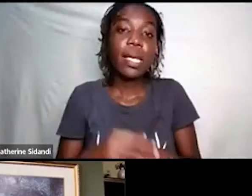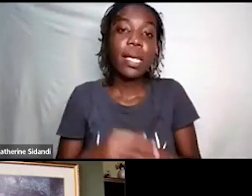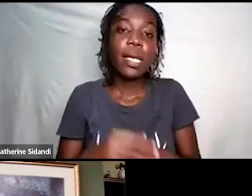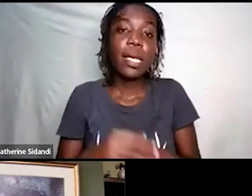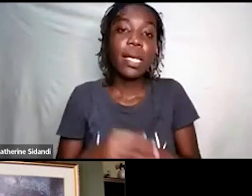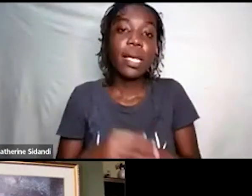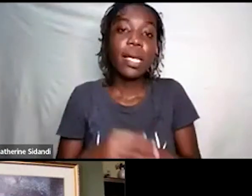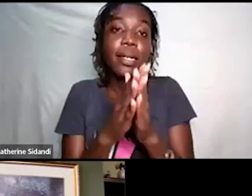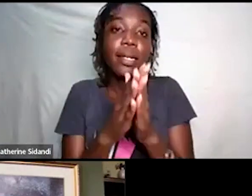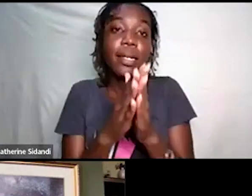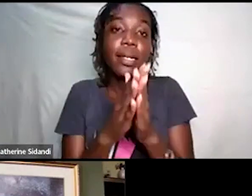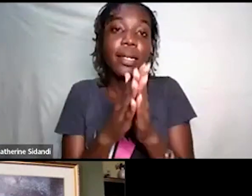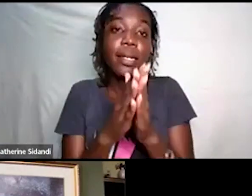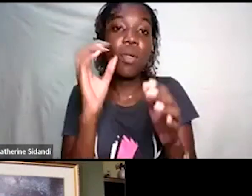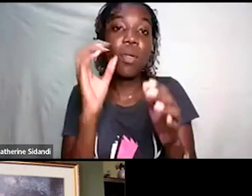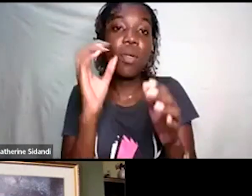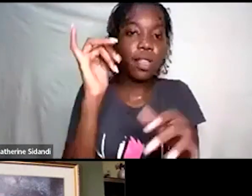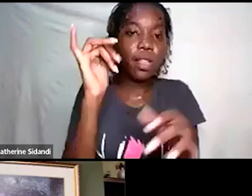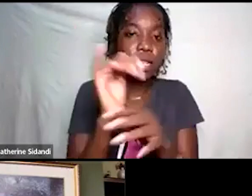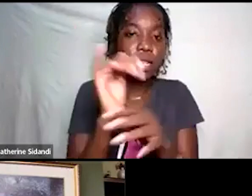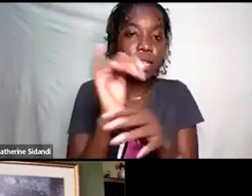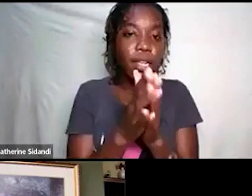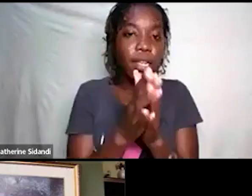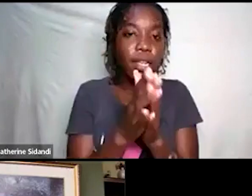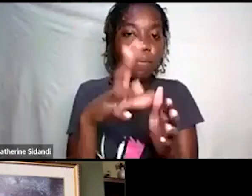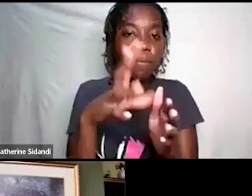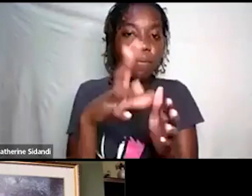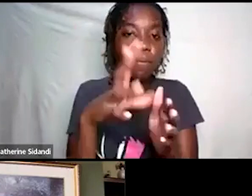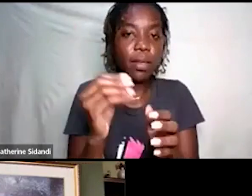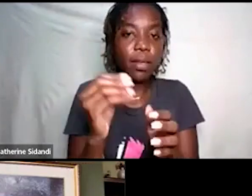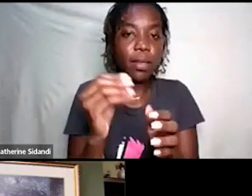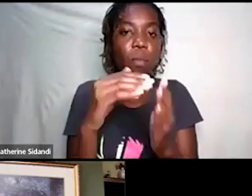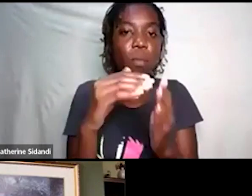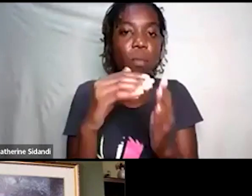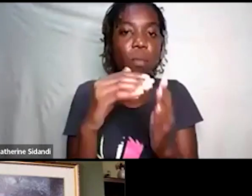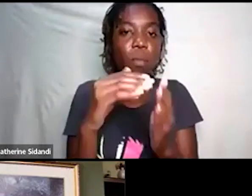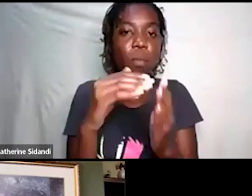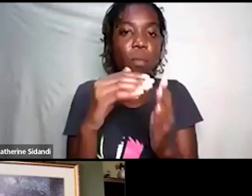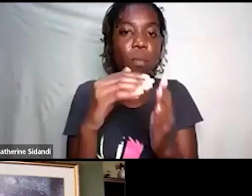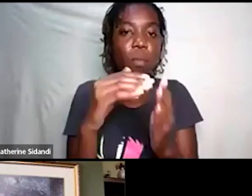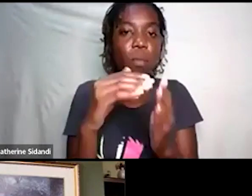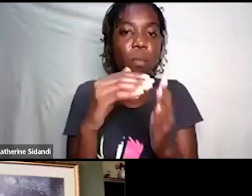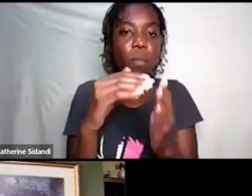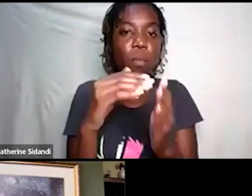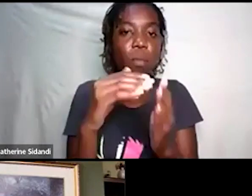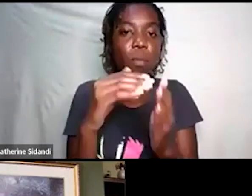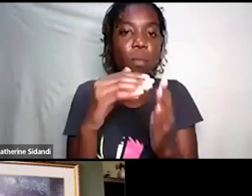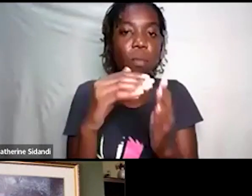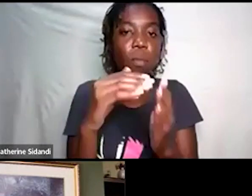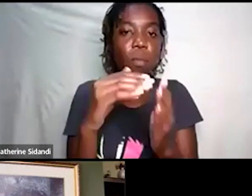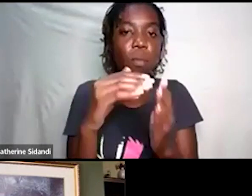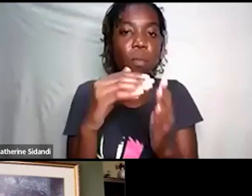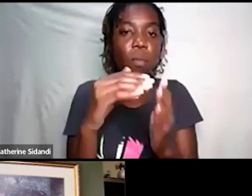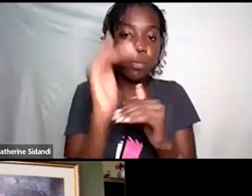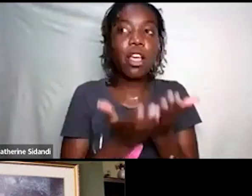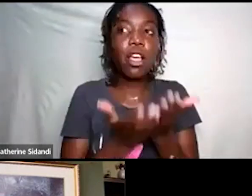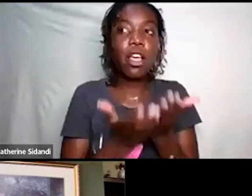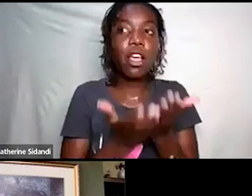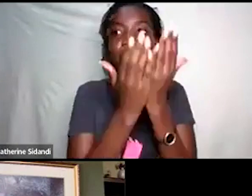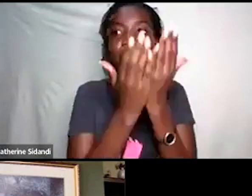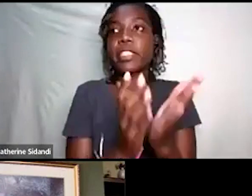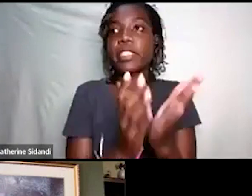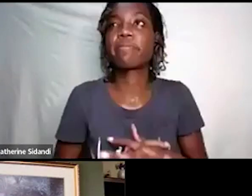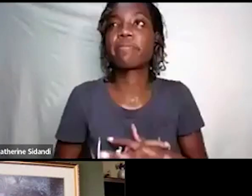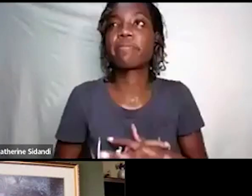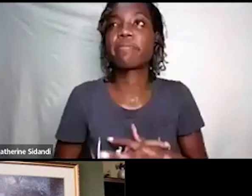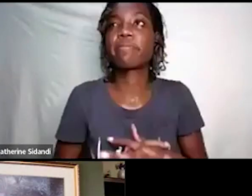that company, and also it will also reduce the productivity. Yeah. Yeah, and also another